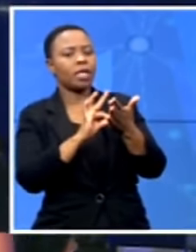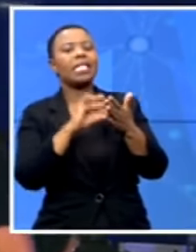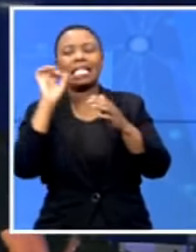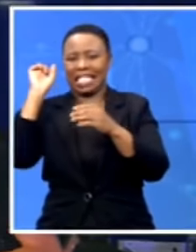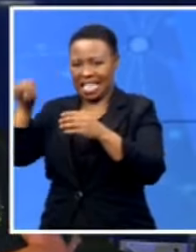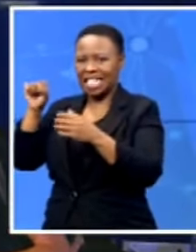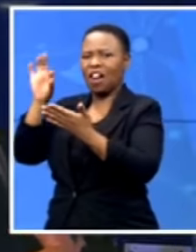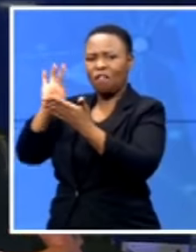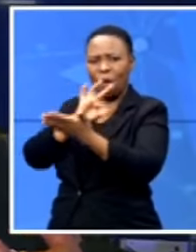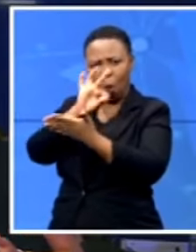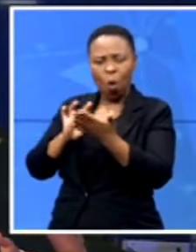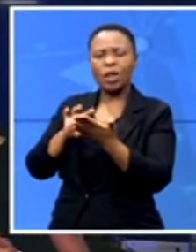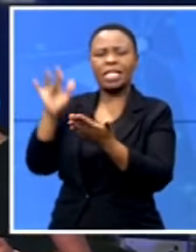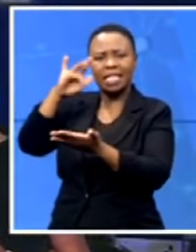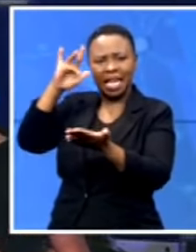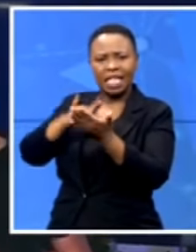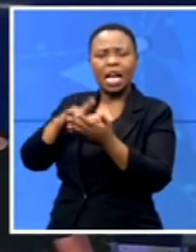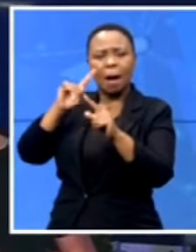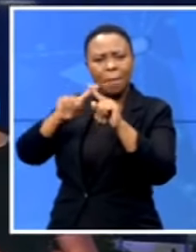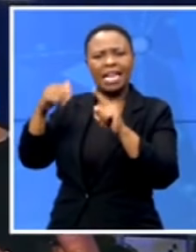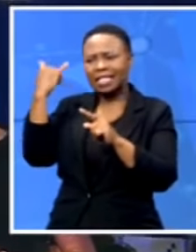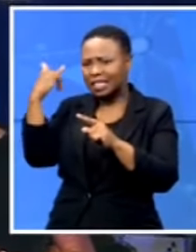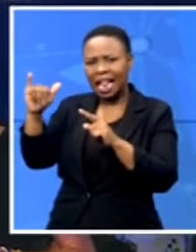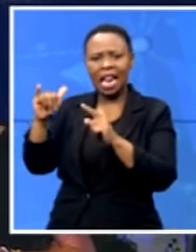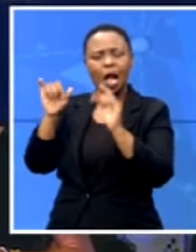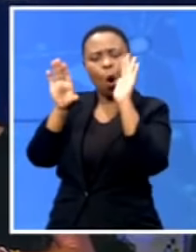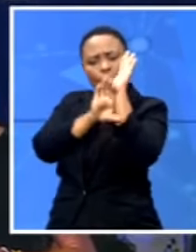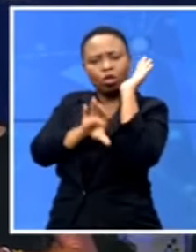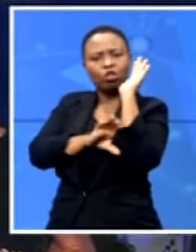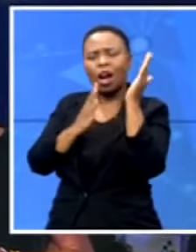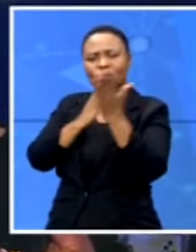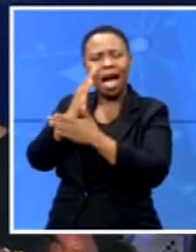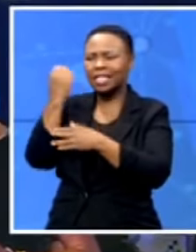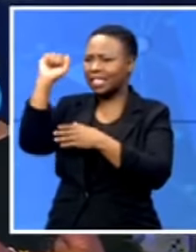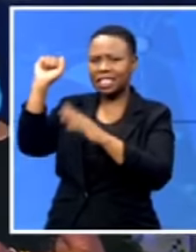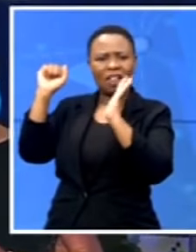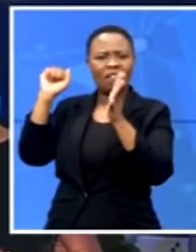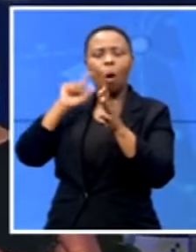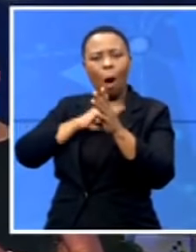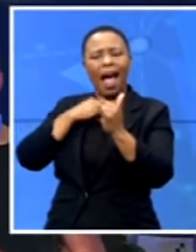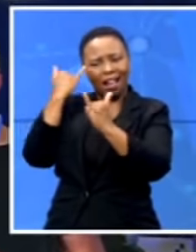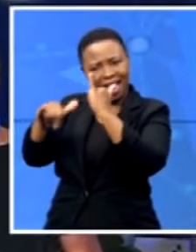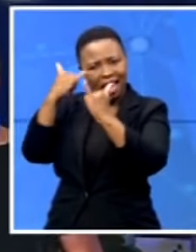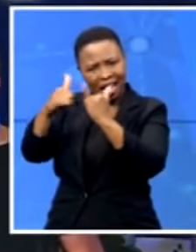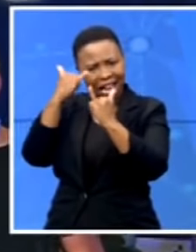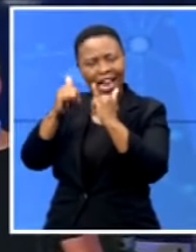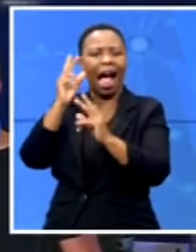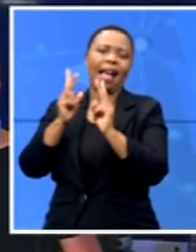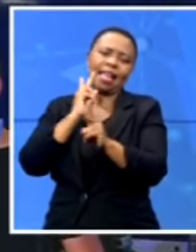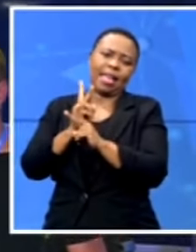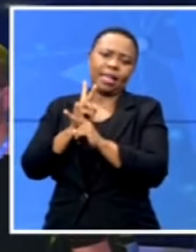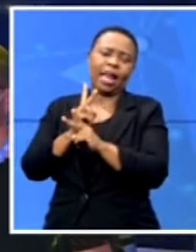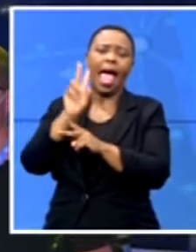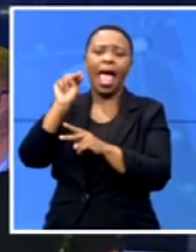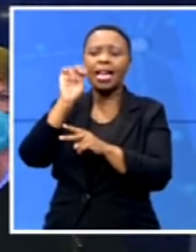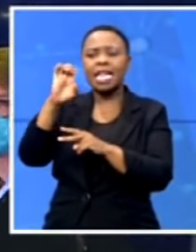their constitutional right to vote because of some glitches again. Because the MEC 7 forms were not available